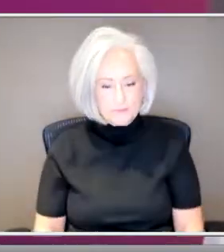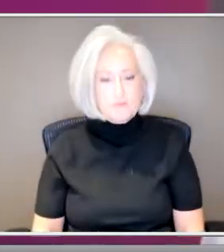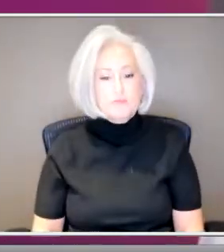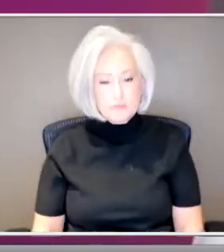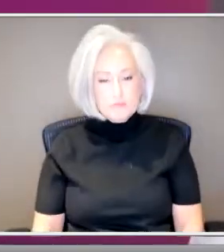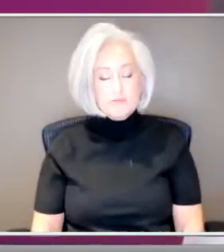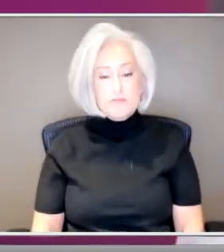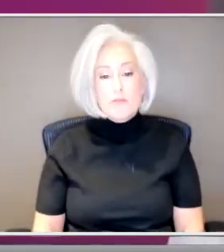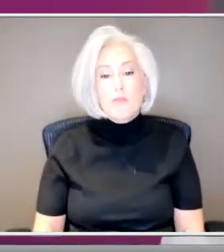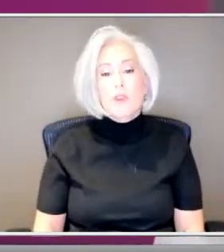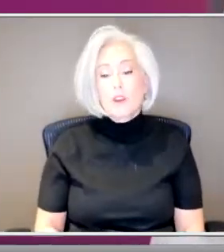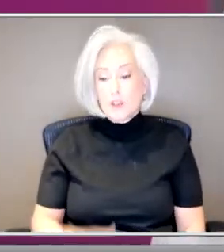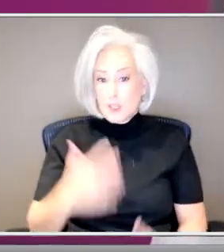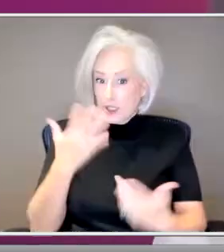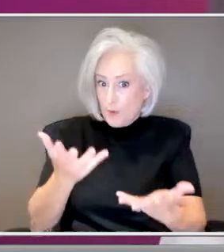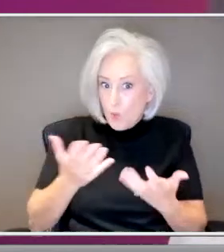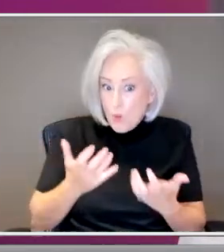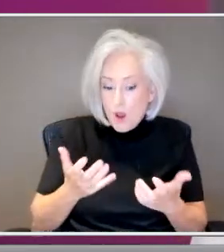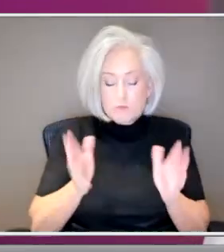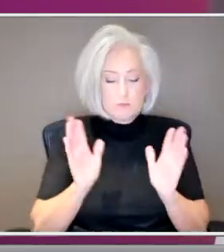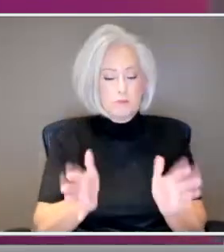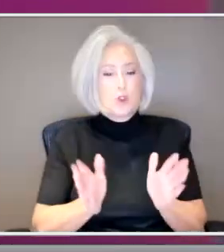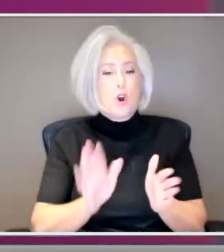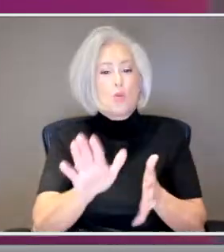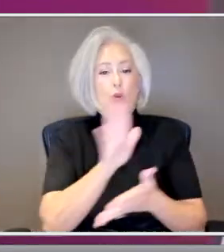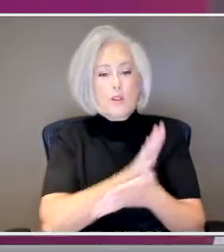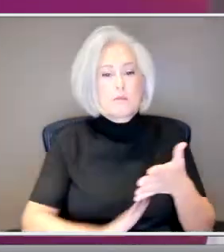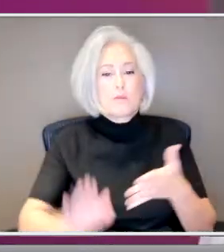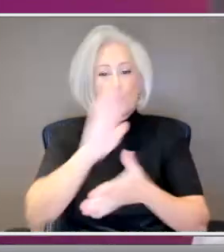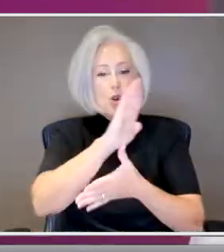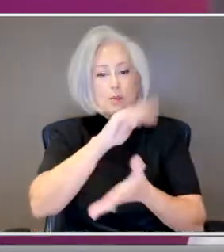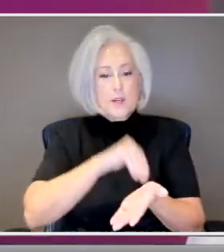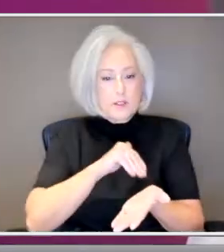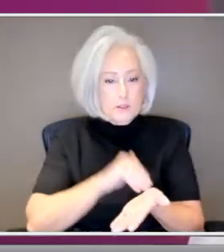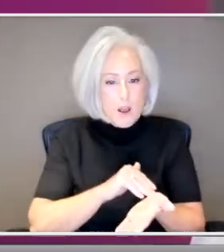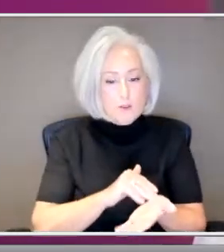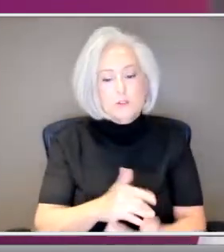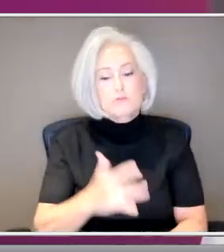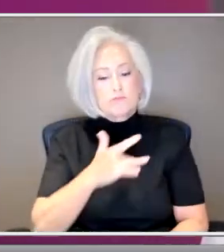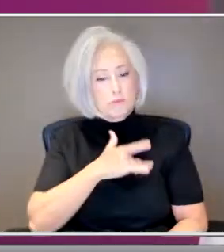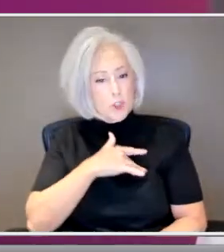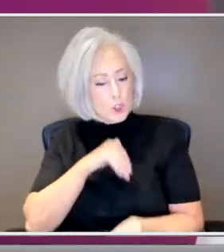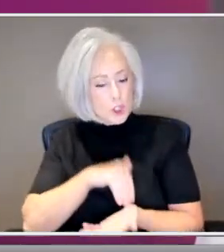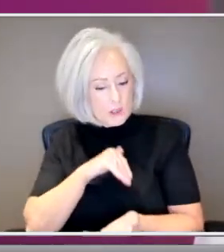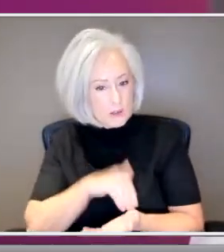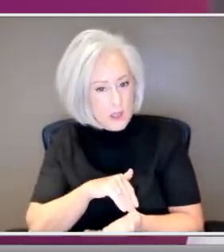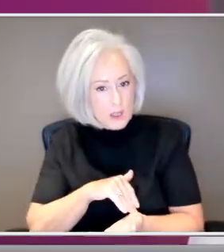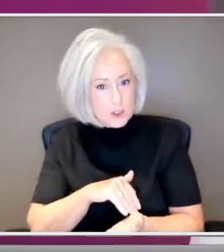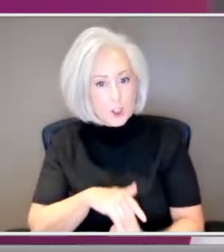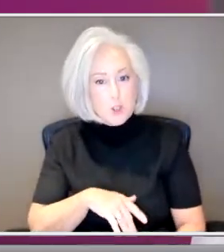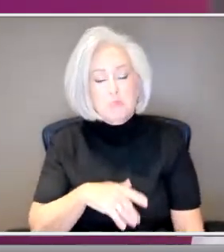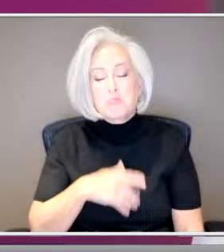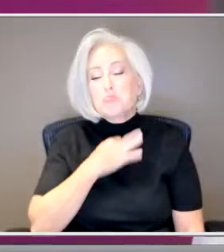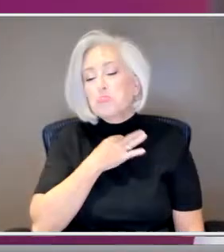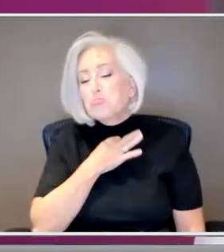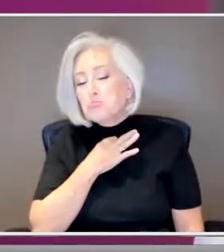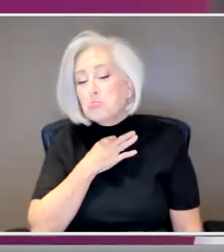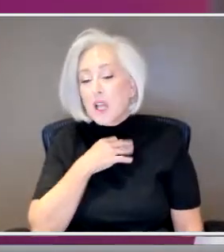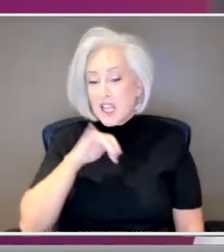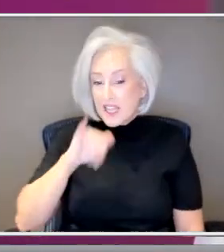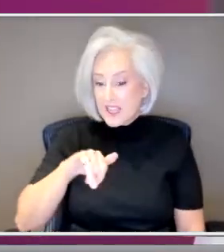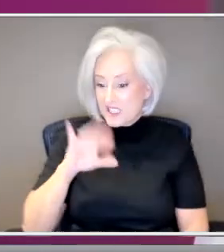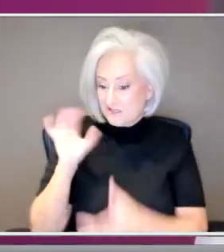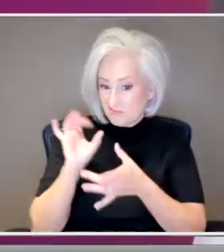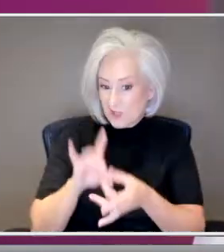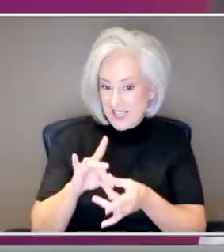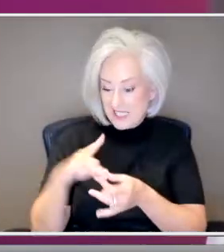speak to your primary care provider, speak to your cardiologist. Some of the basic questions of like, hey, is this genetic? They can help answer.